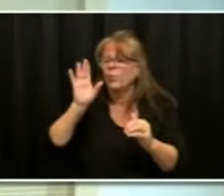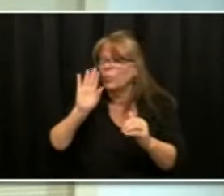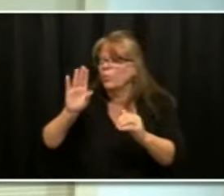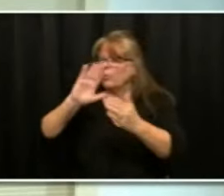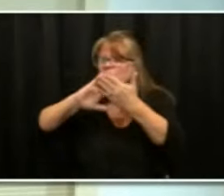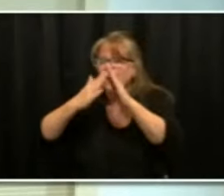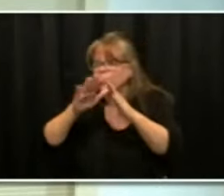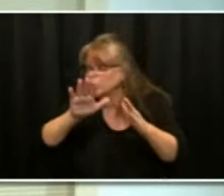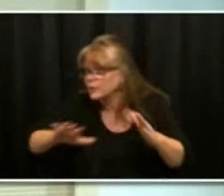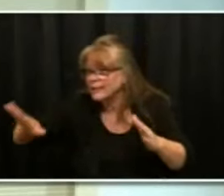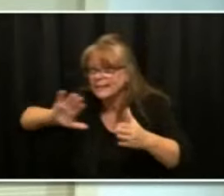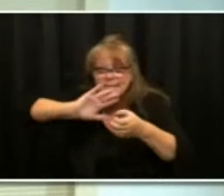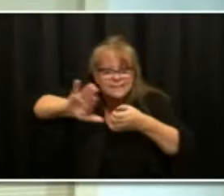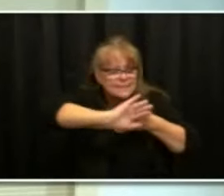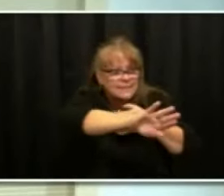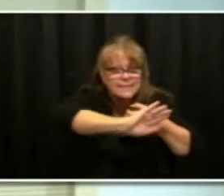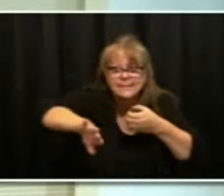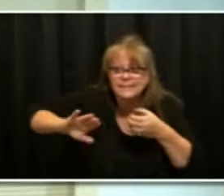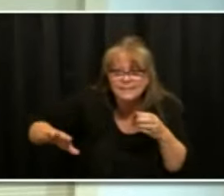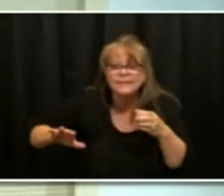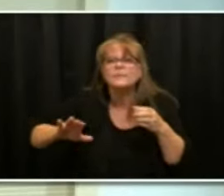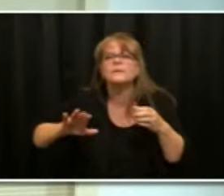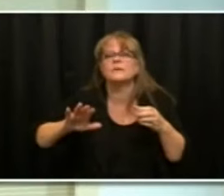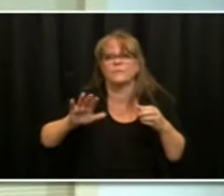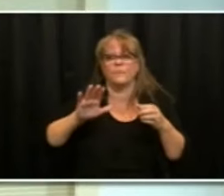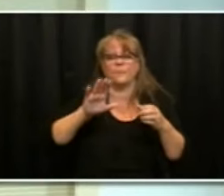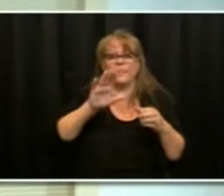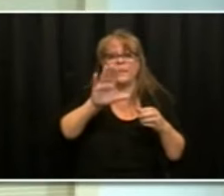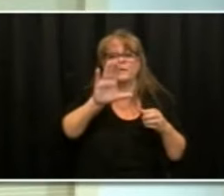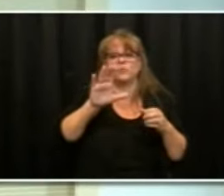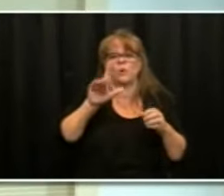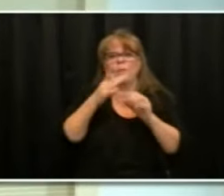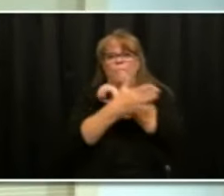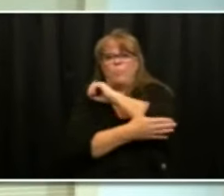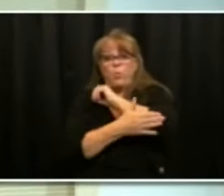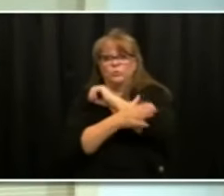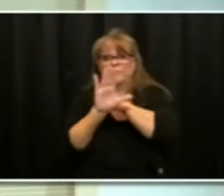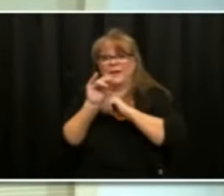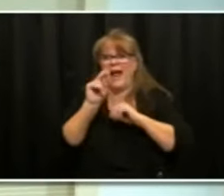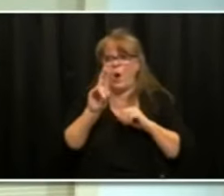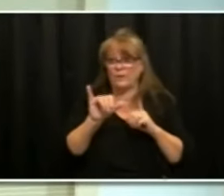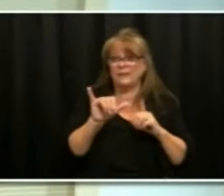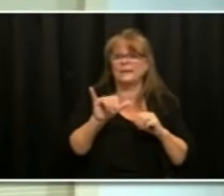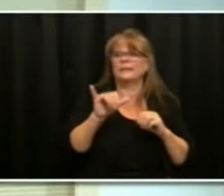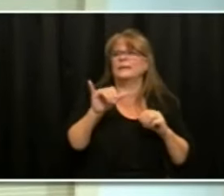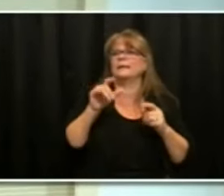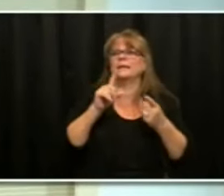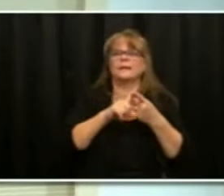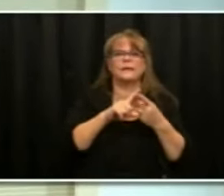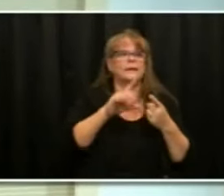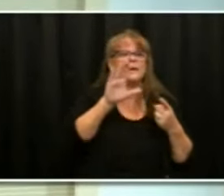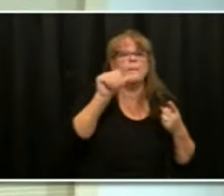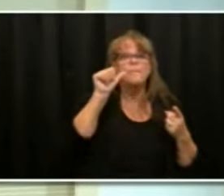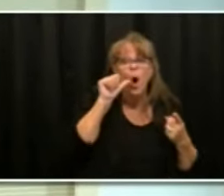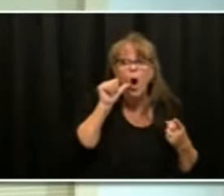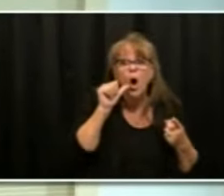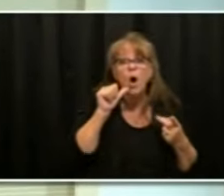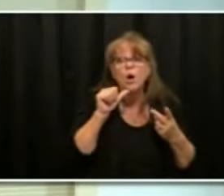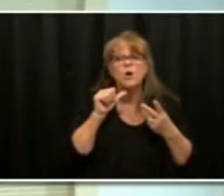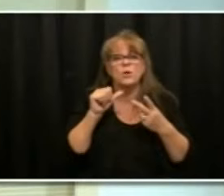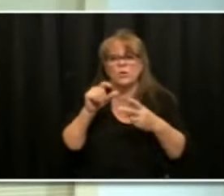countywide. Just the city of Boulder around bars and closure time and restricting mixing and